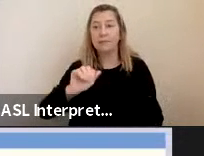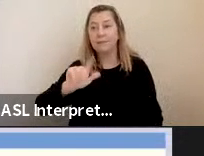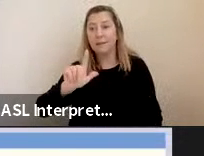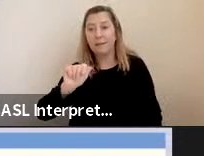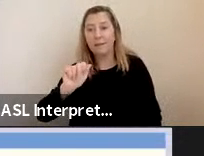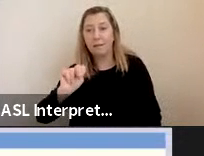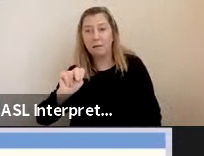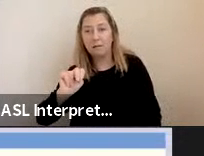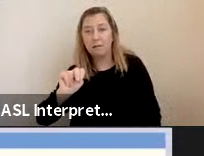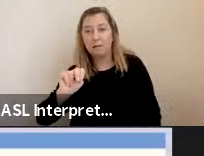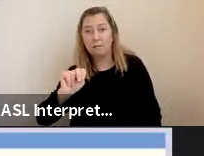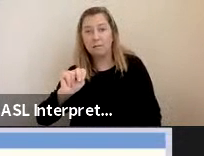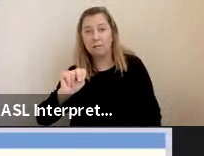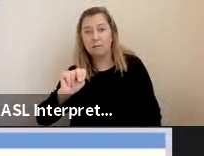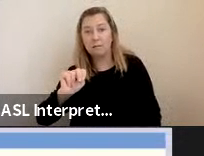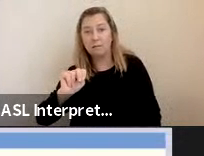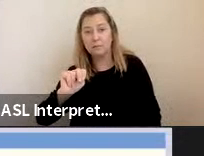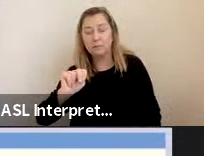Alan,